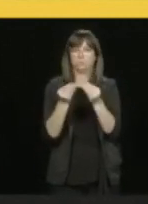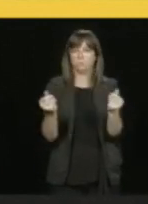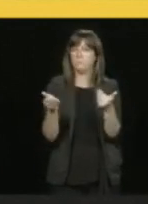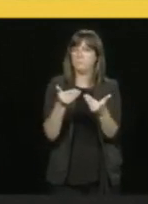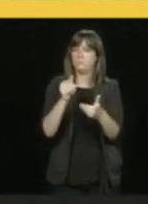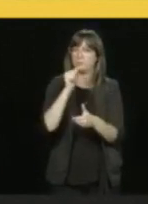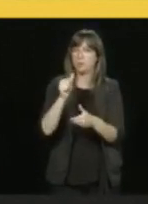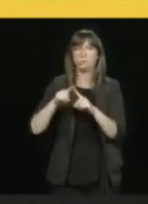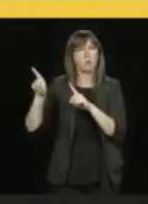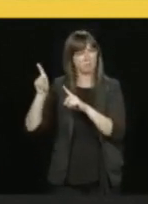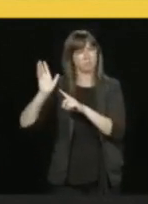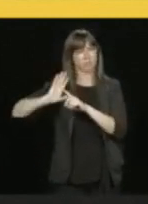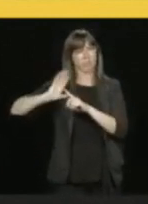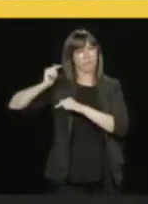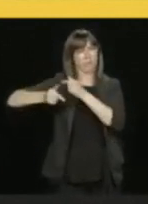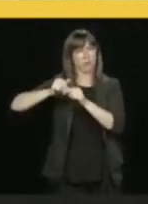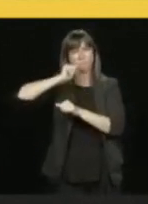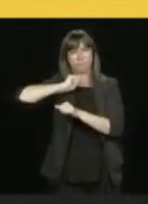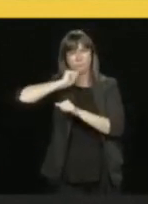didn't give up, and neither can we.